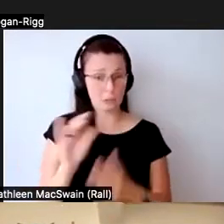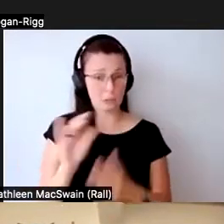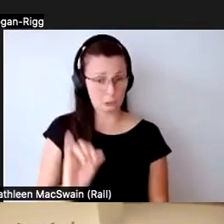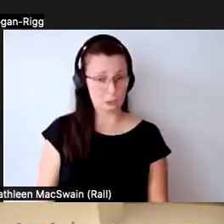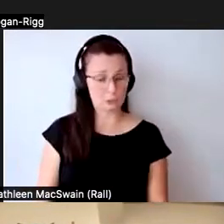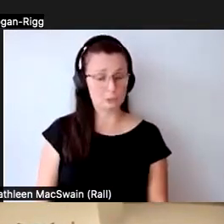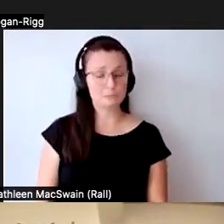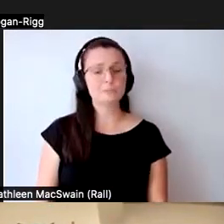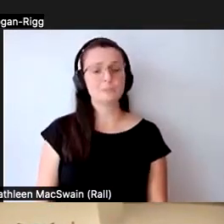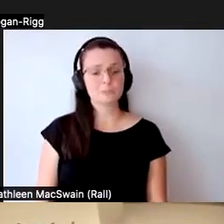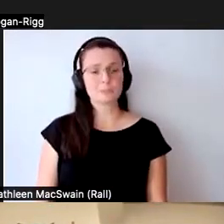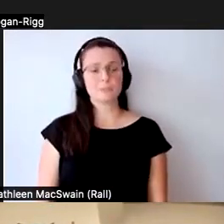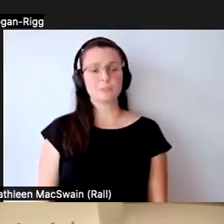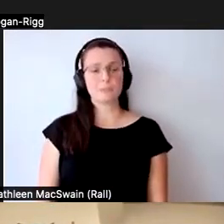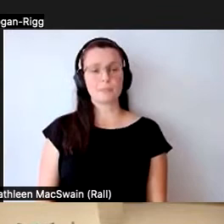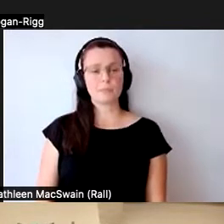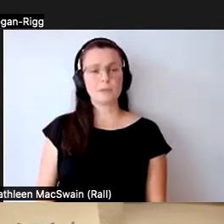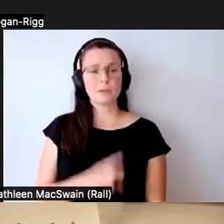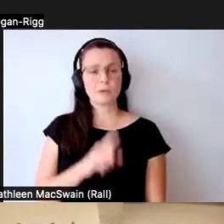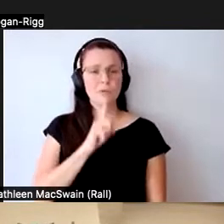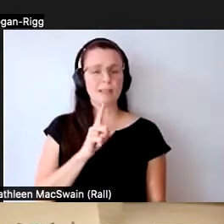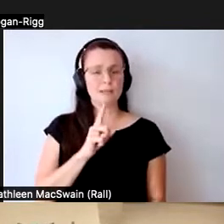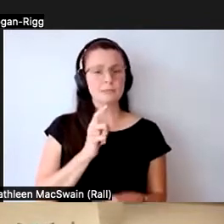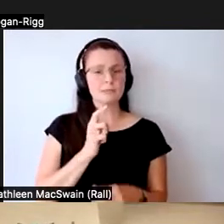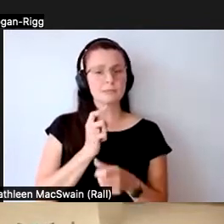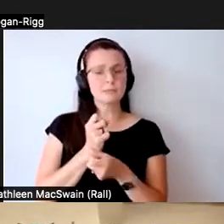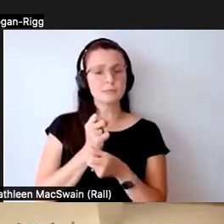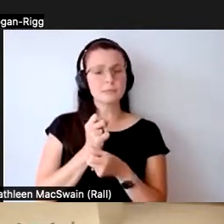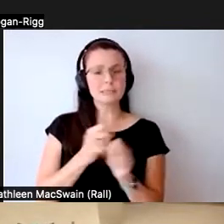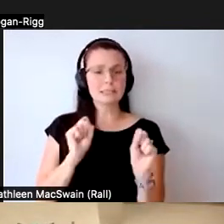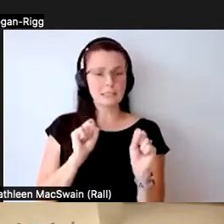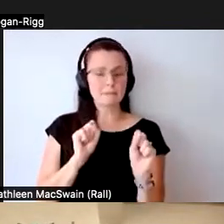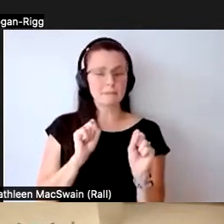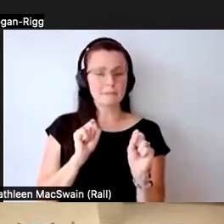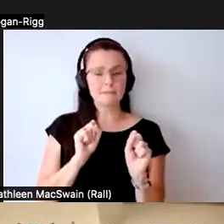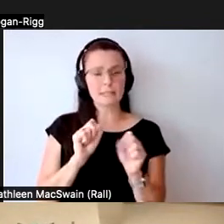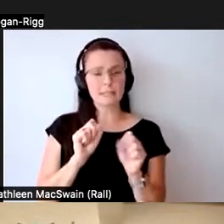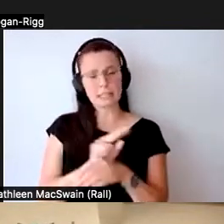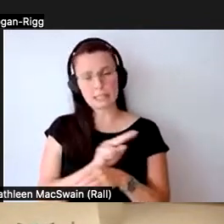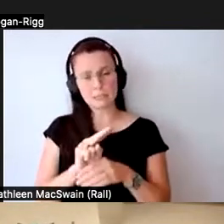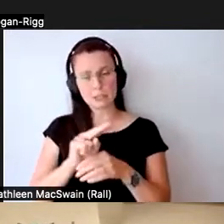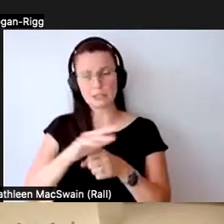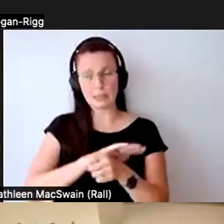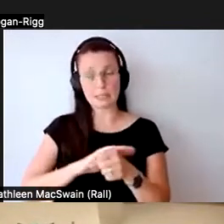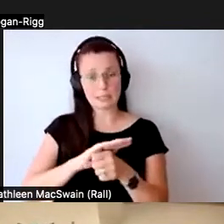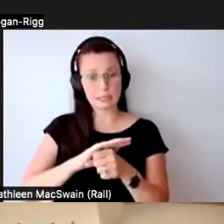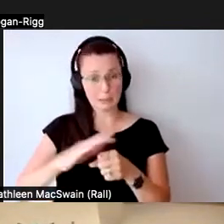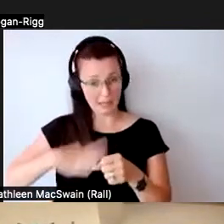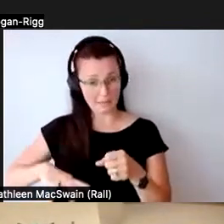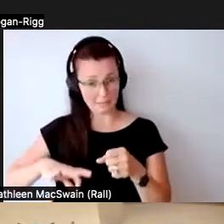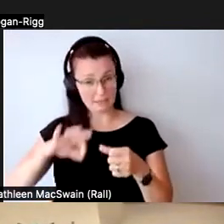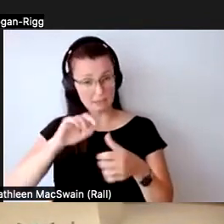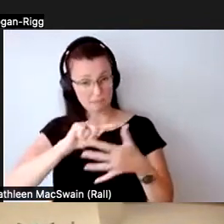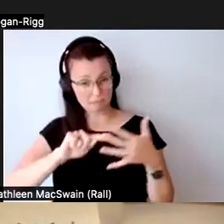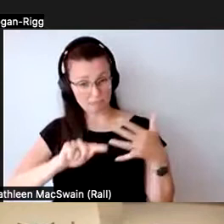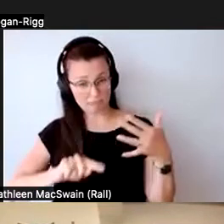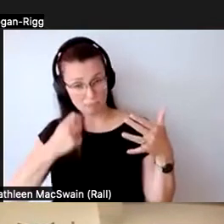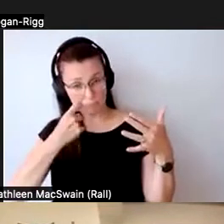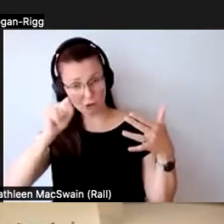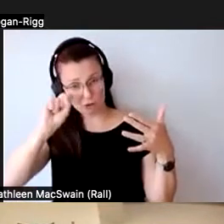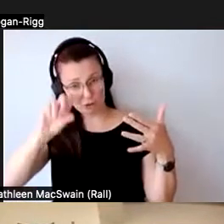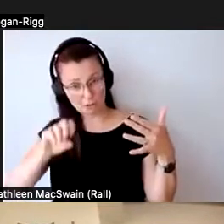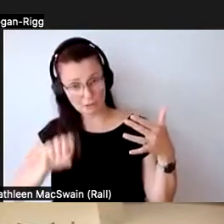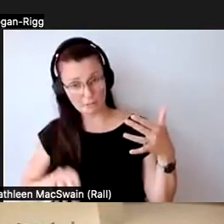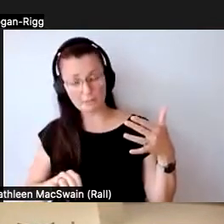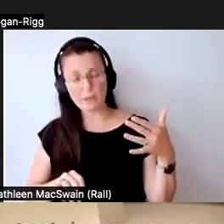So safe consumption spaces have these benefits, and they've also explored harms or unintended